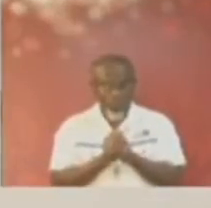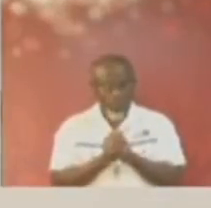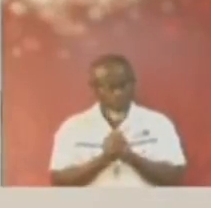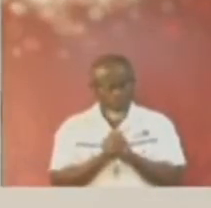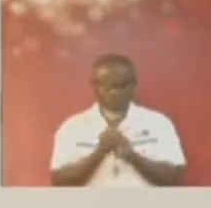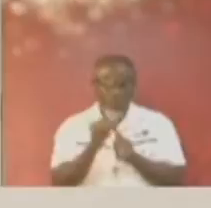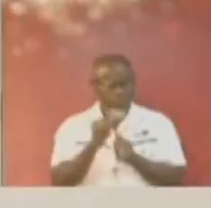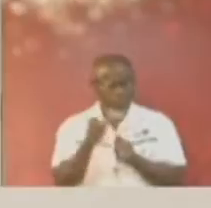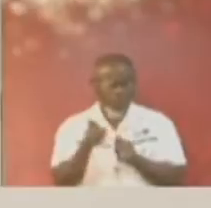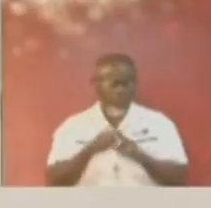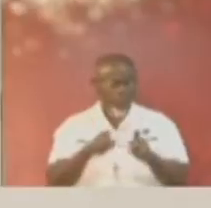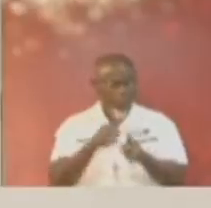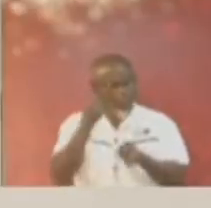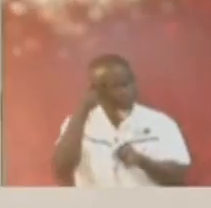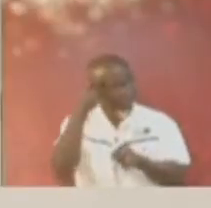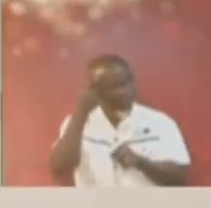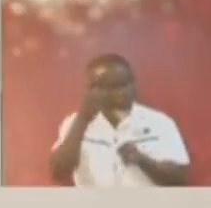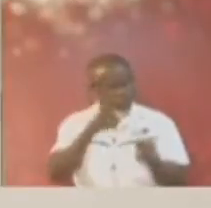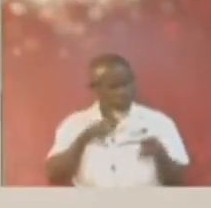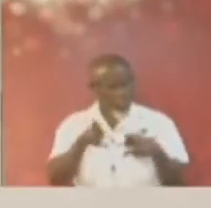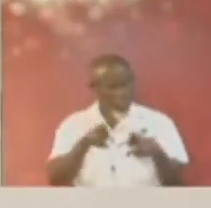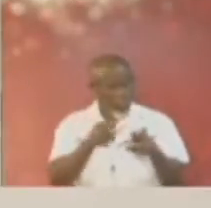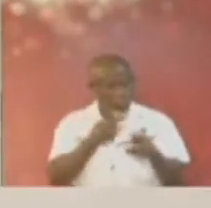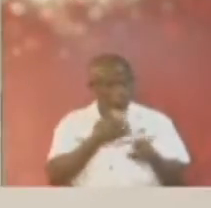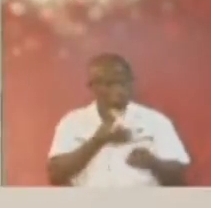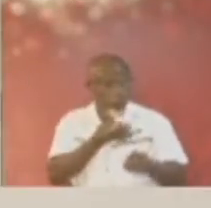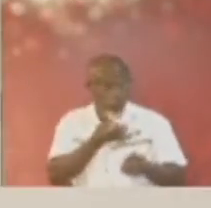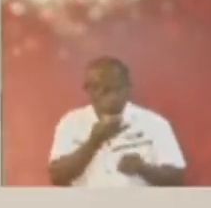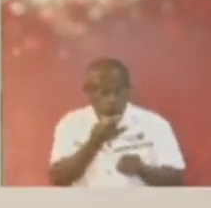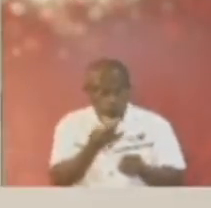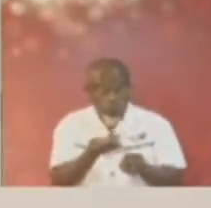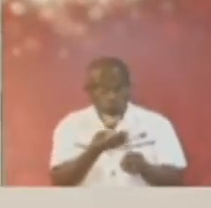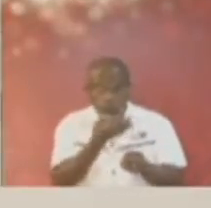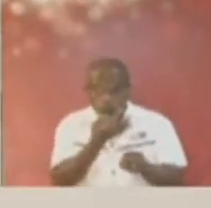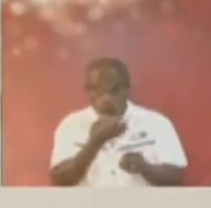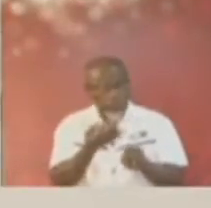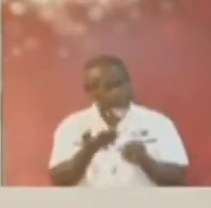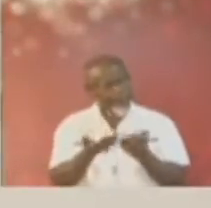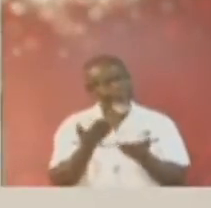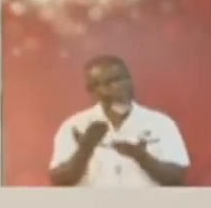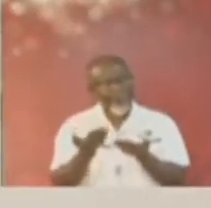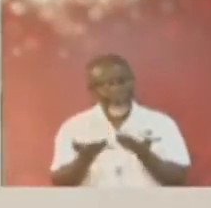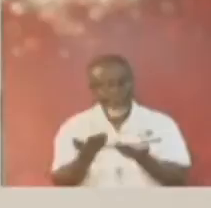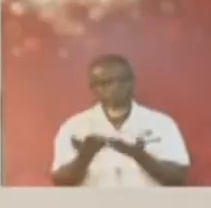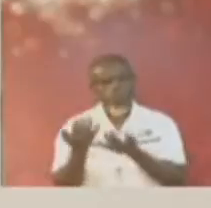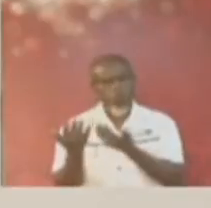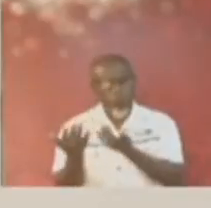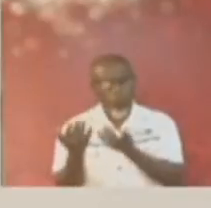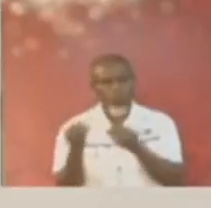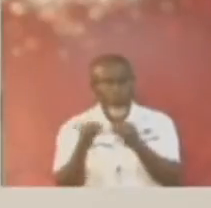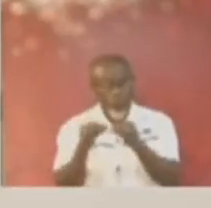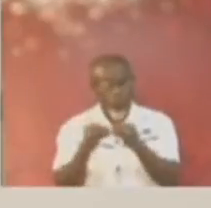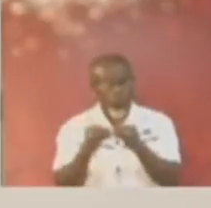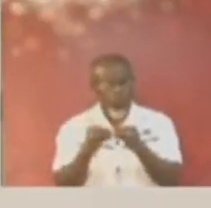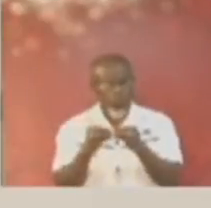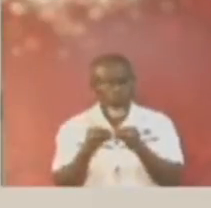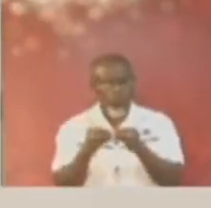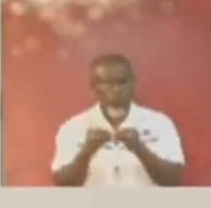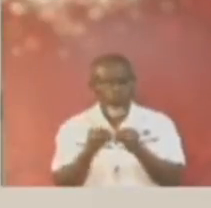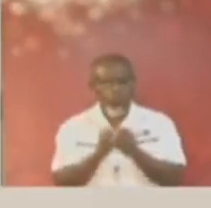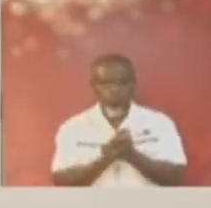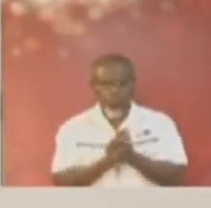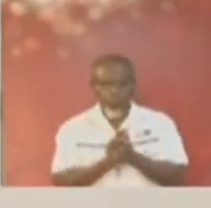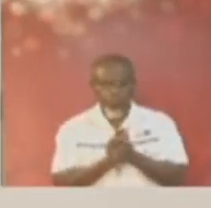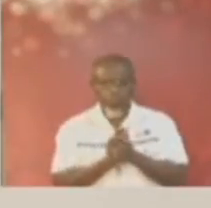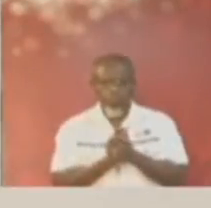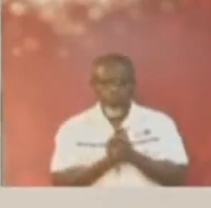So we are curious, we are excited, we are interested, but it doesn't change too much of what we're doing right now, as